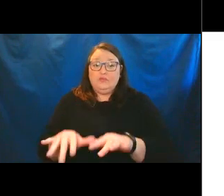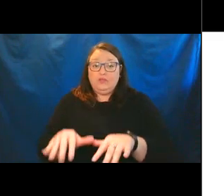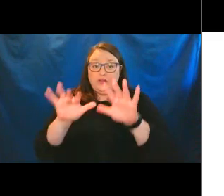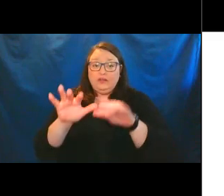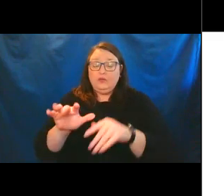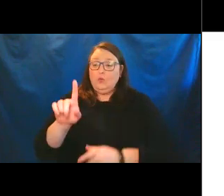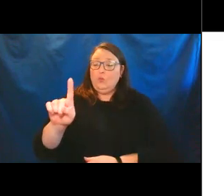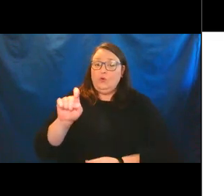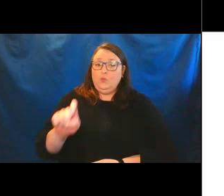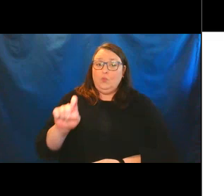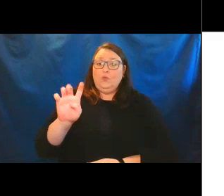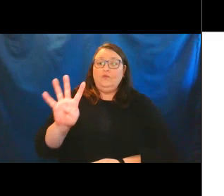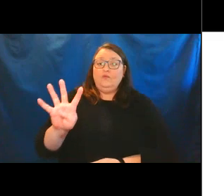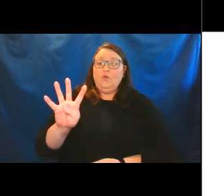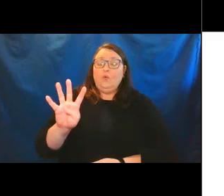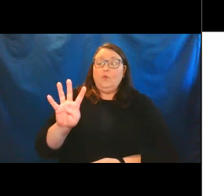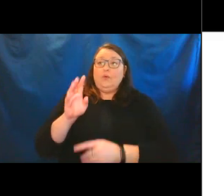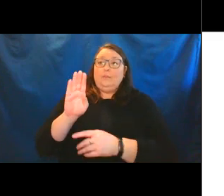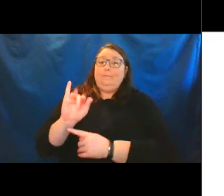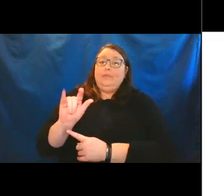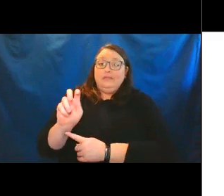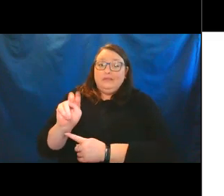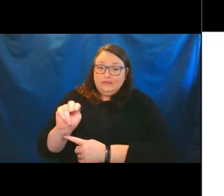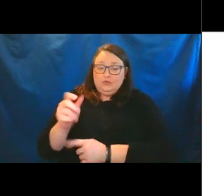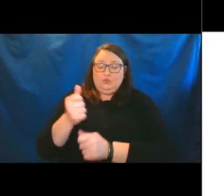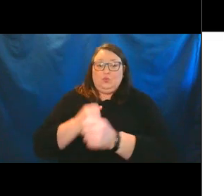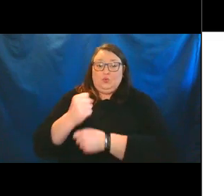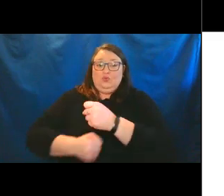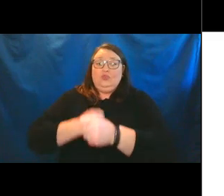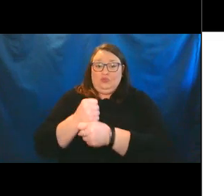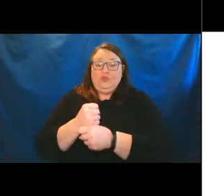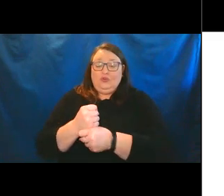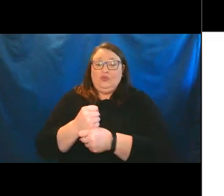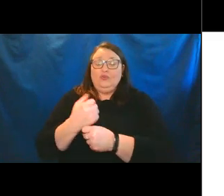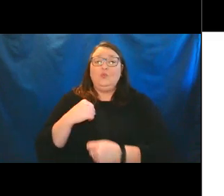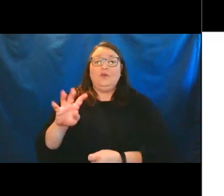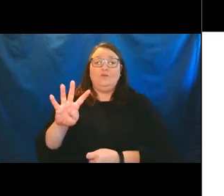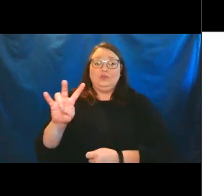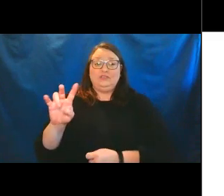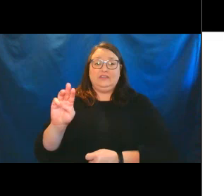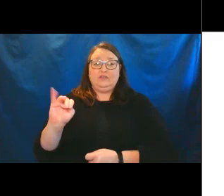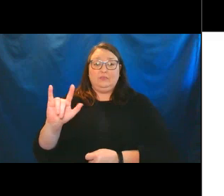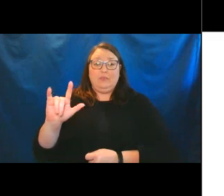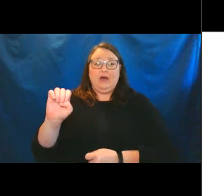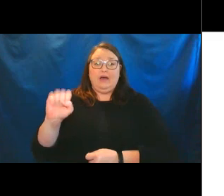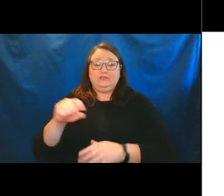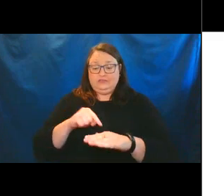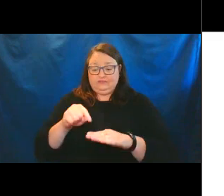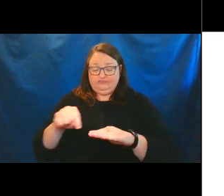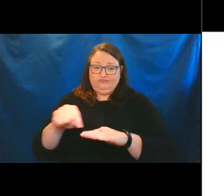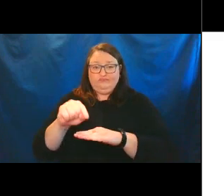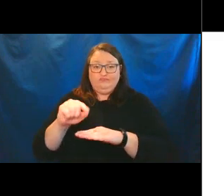per year, annualized. We have 47 miles of coastline, and we have spent an enormous